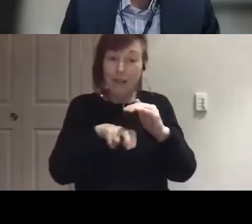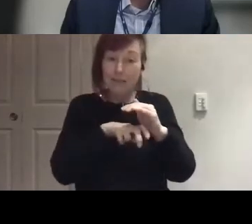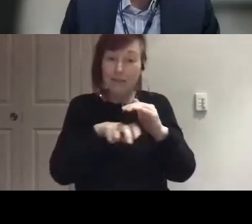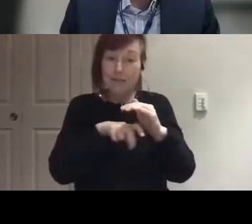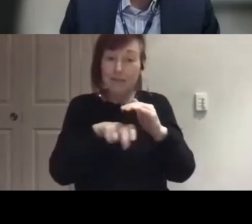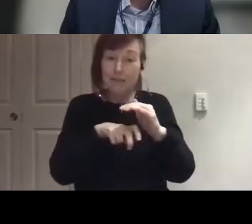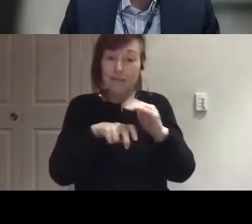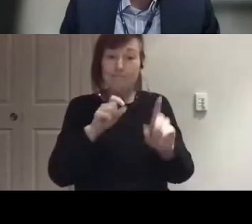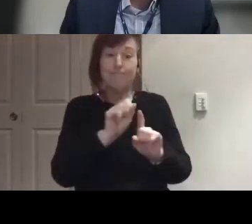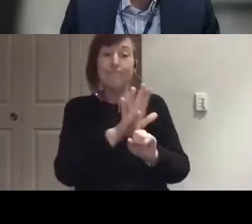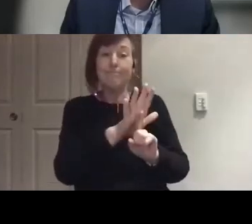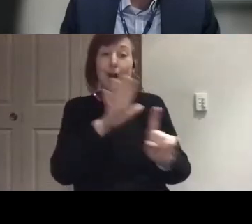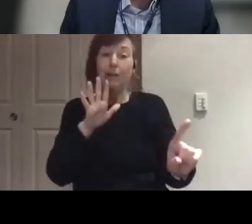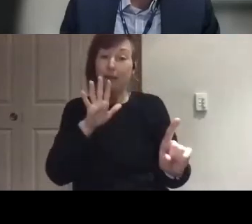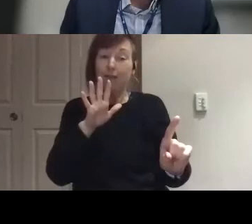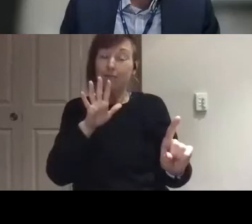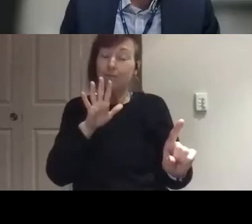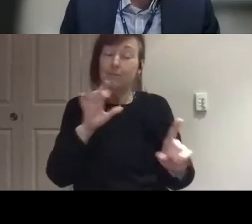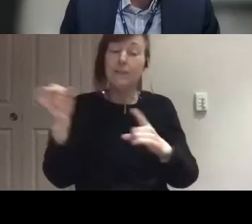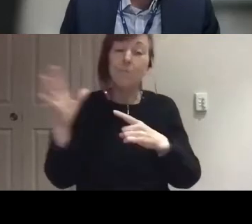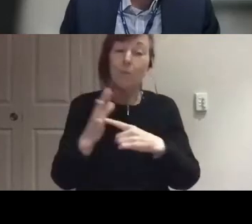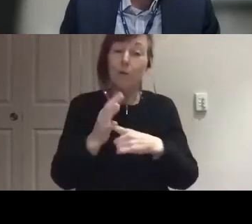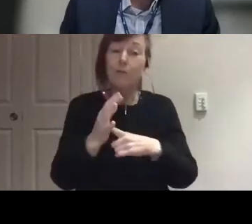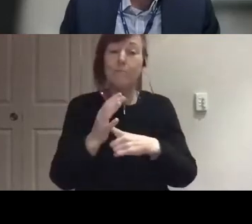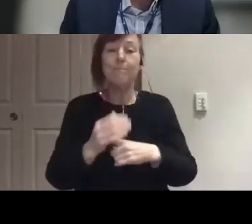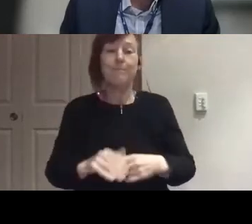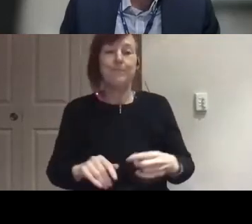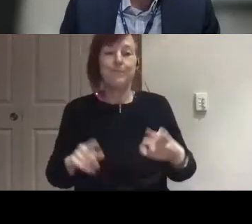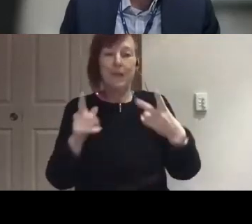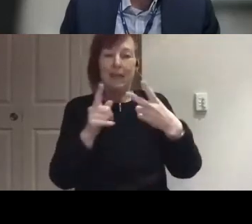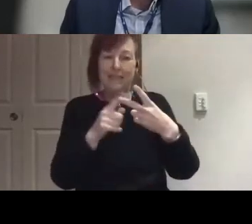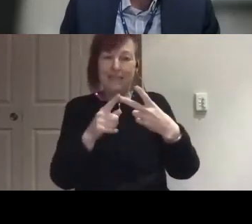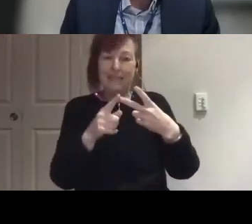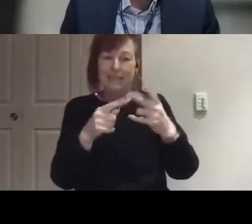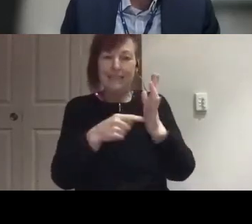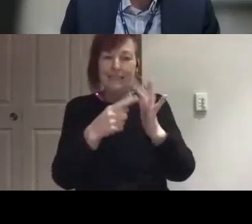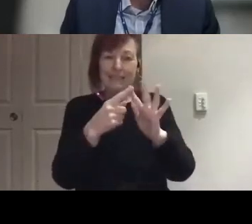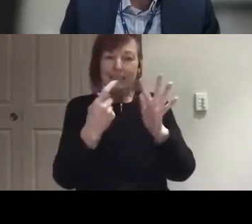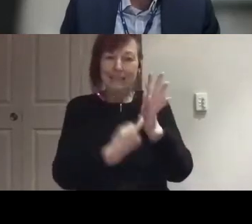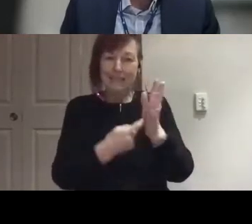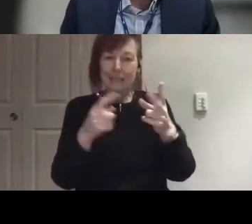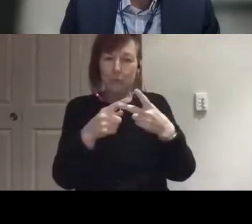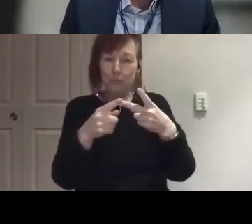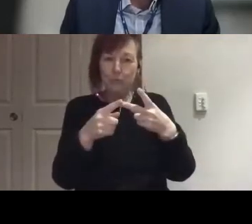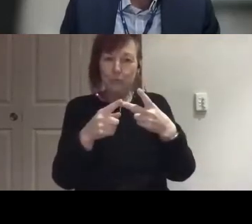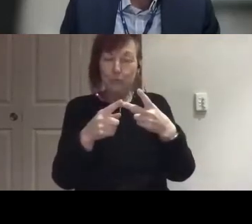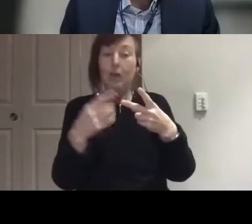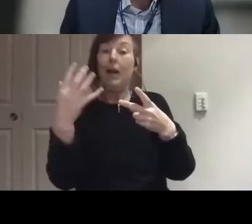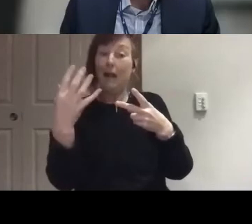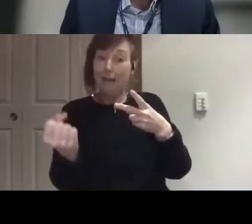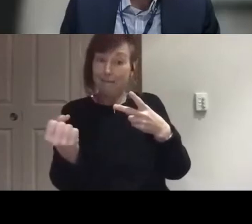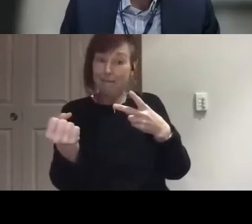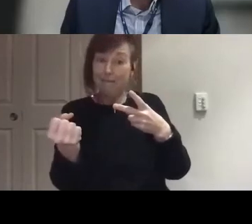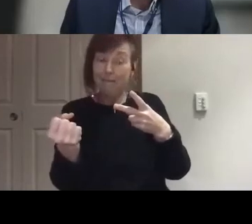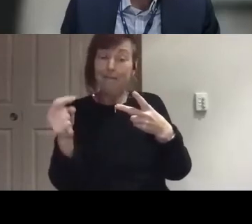Tier 2 is when the public health assessment is that you've been somewhere where there's a case. You haven't had enormously